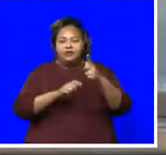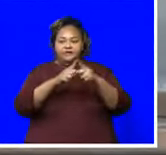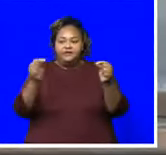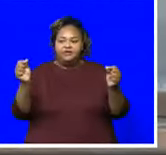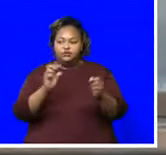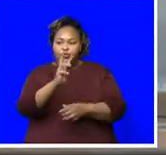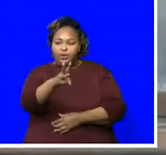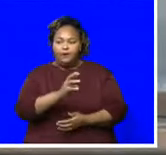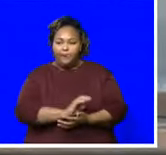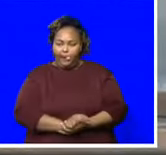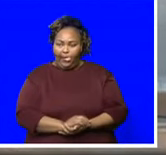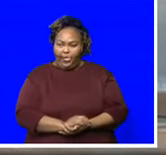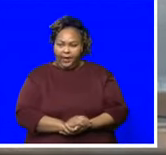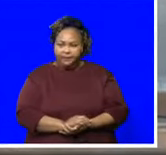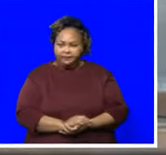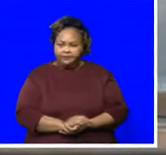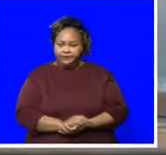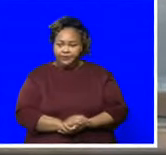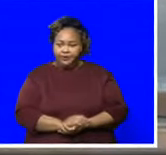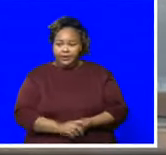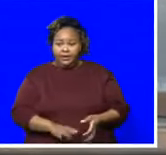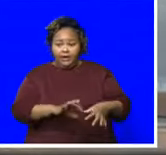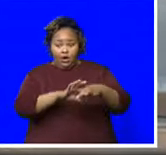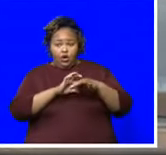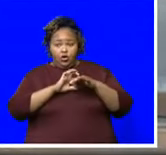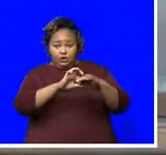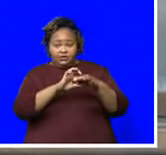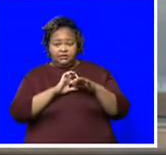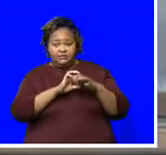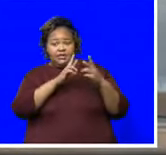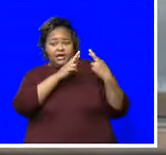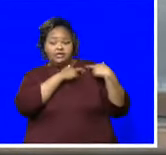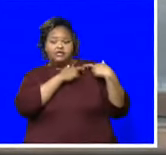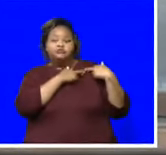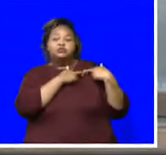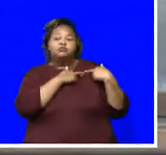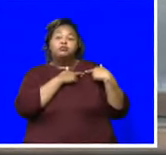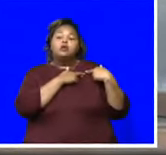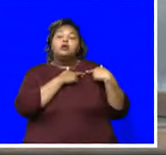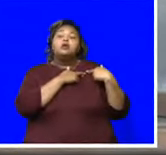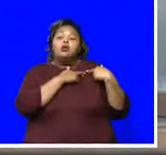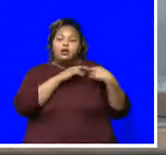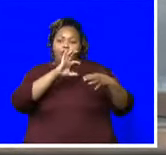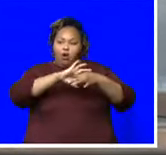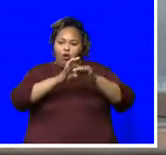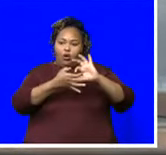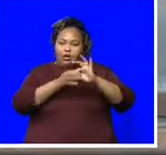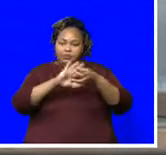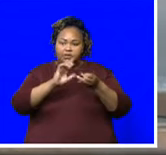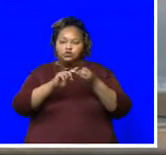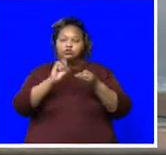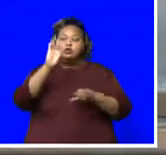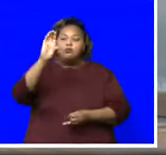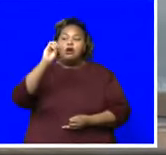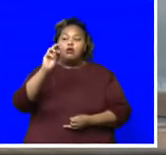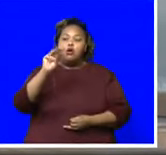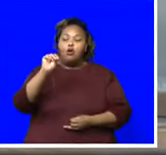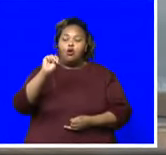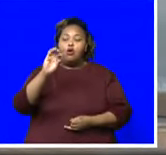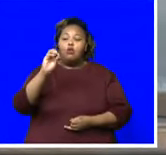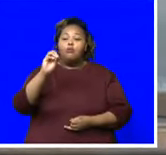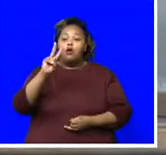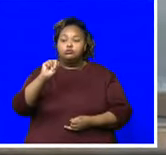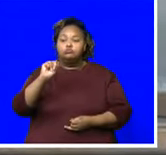Hlangano ledlalisa imidlalo yema Olympics naleyo ke yema Commonwealth Games lapha eveni